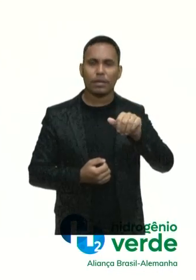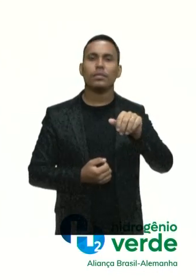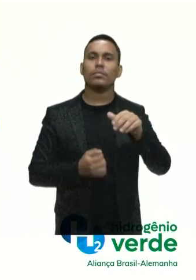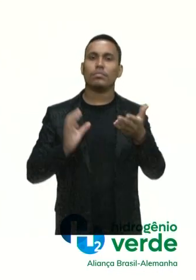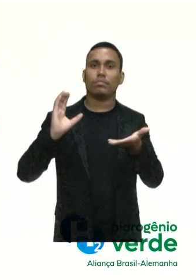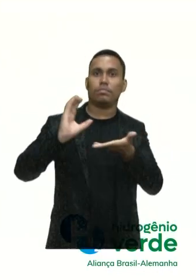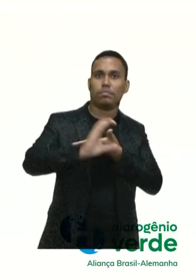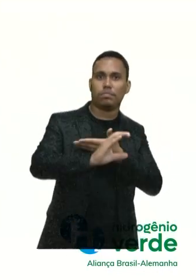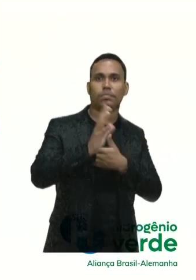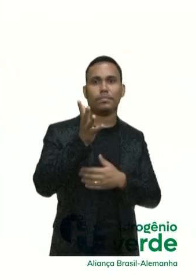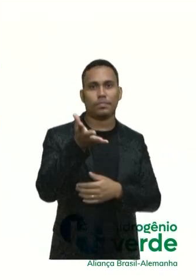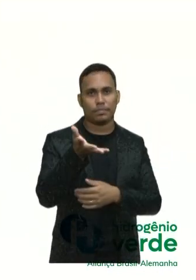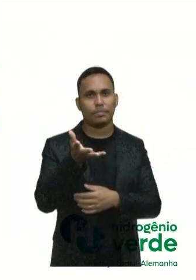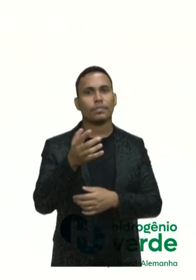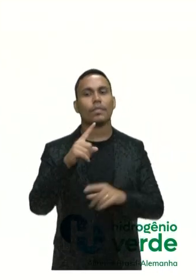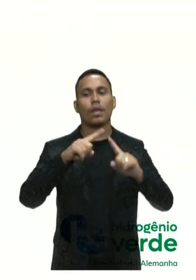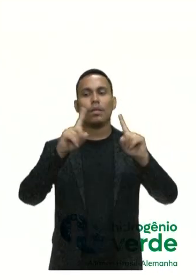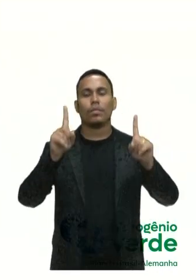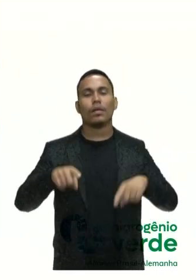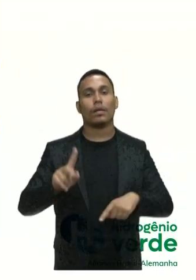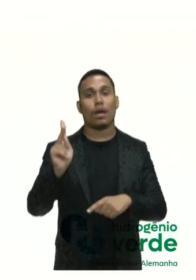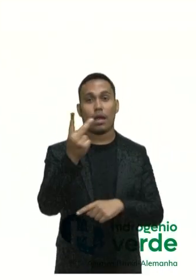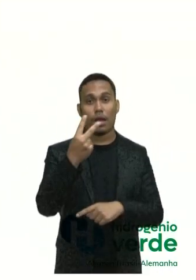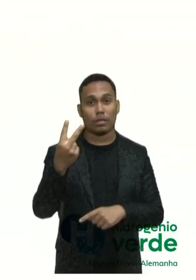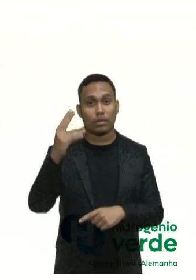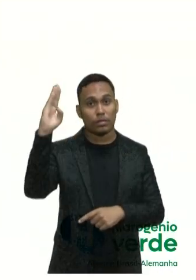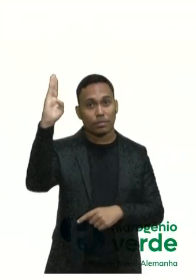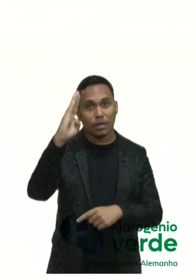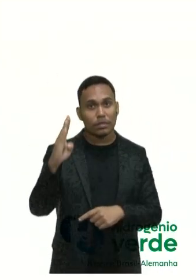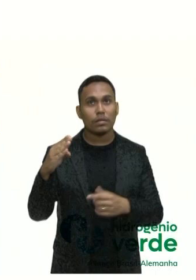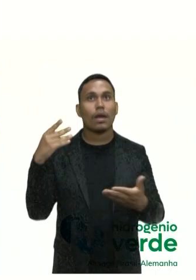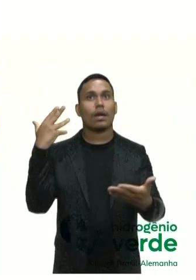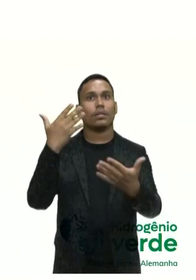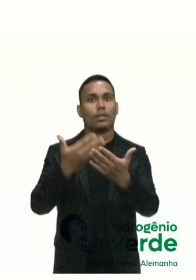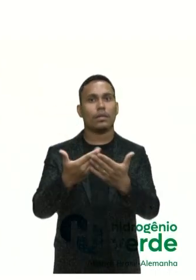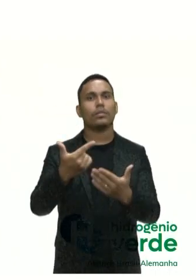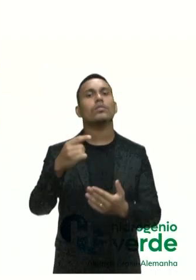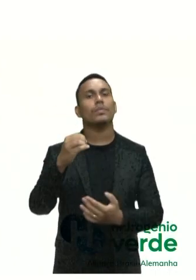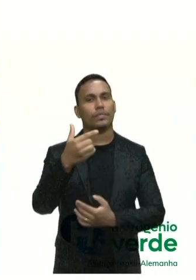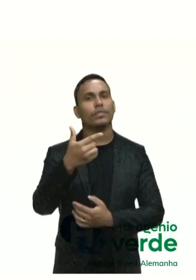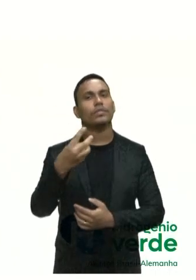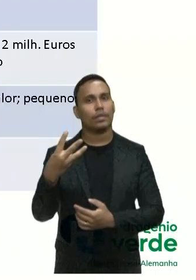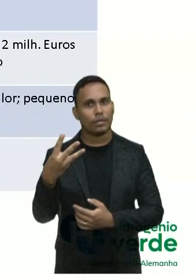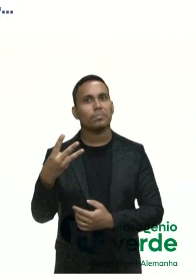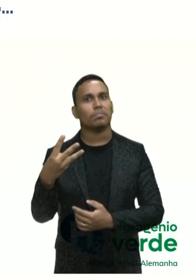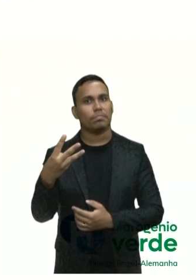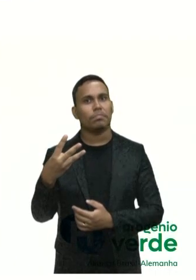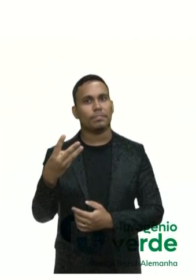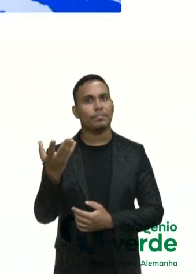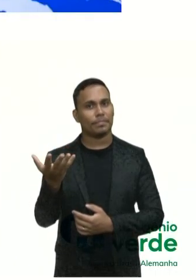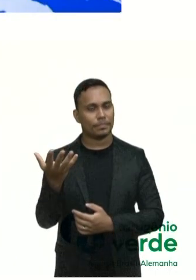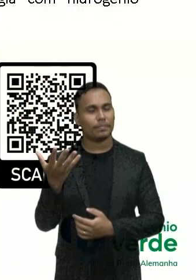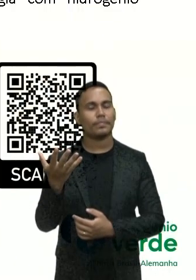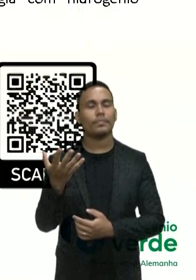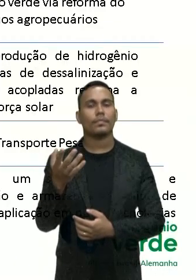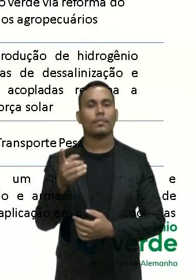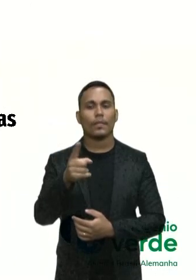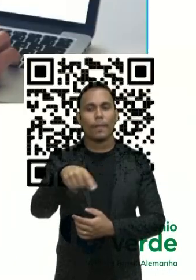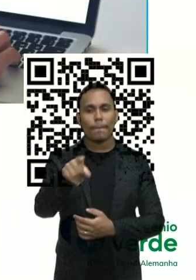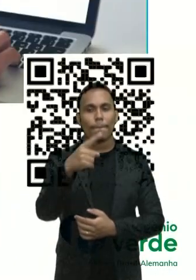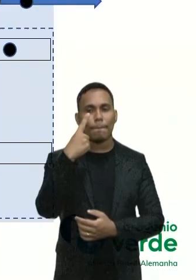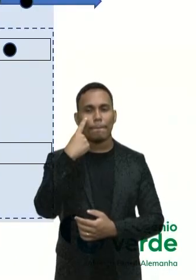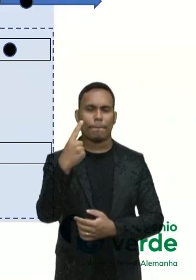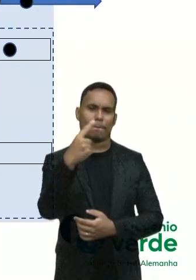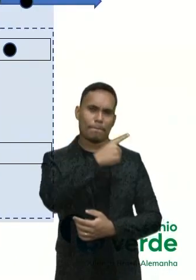Então, esse que é o projeto de H2 This is the H2 project in Brazil. Então, so,